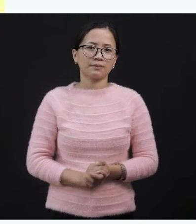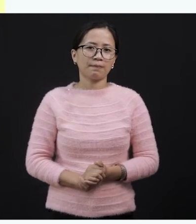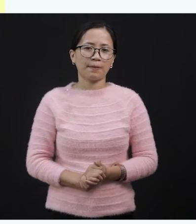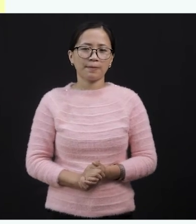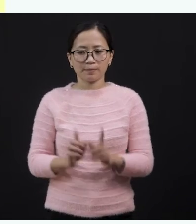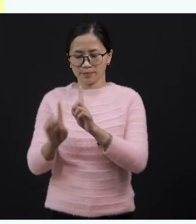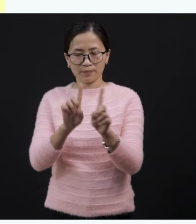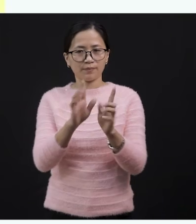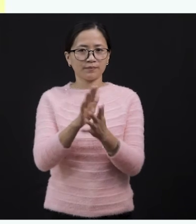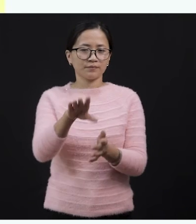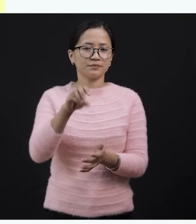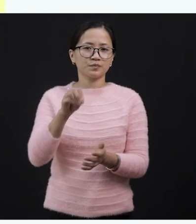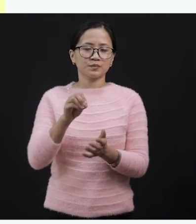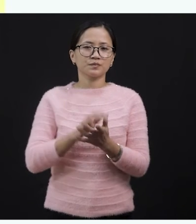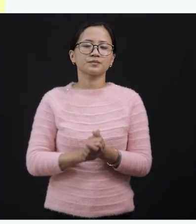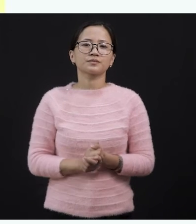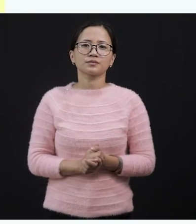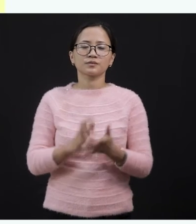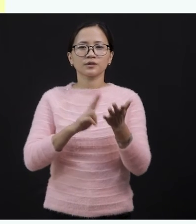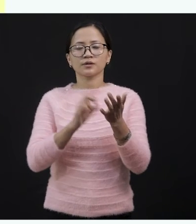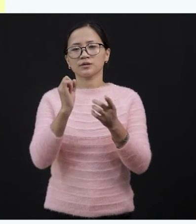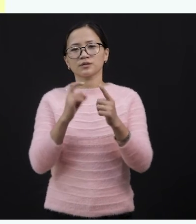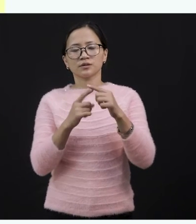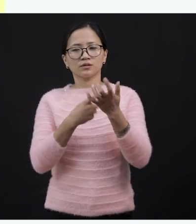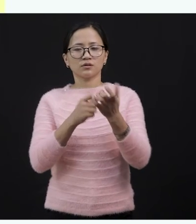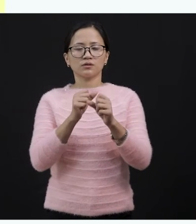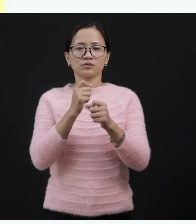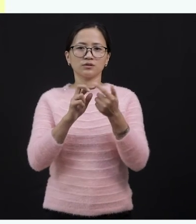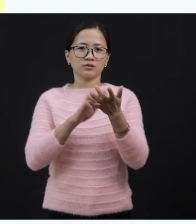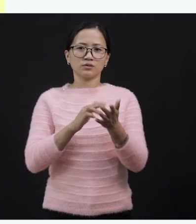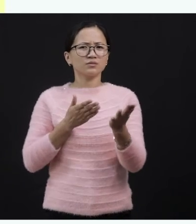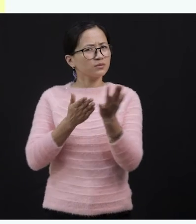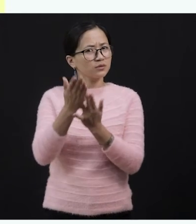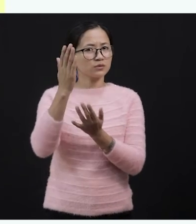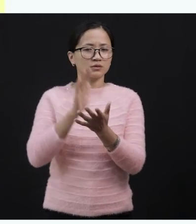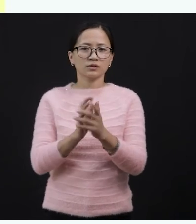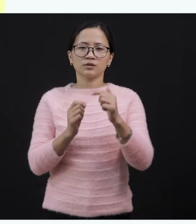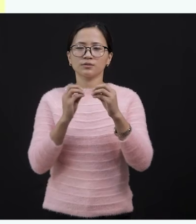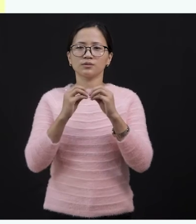So the plant takes the nitrogen through this bacteria.